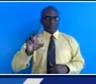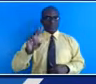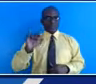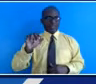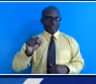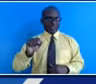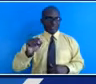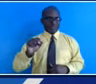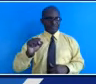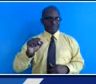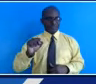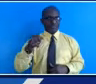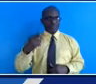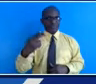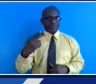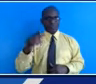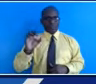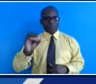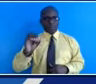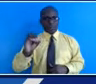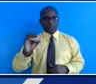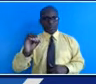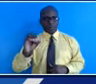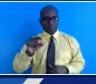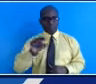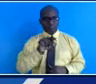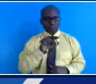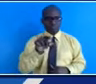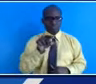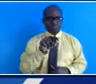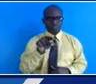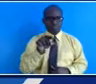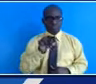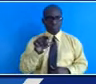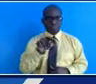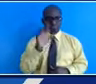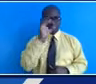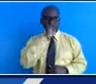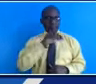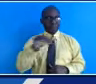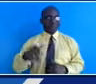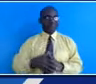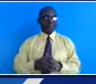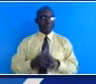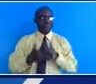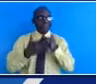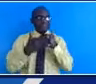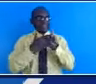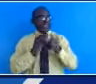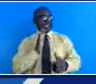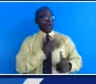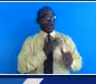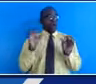officials are back in and we've saved our money up so we can come and enjoy you for lunch and maybe for dinner too. So, Elvi.